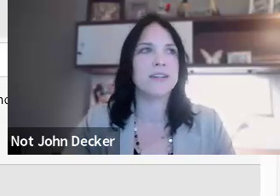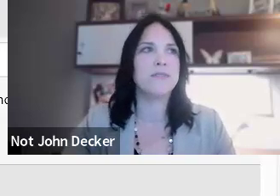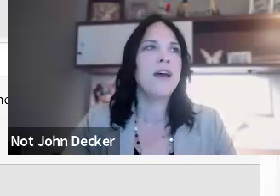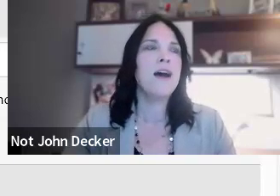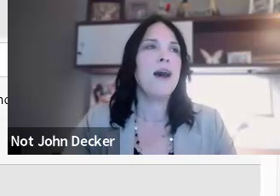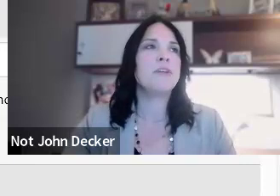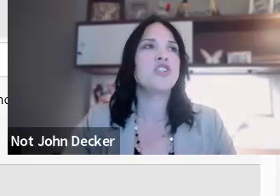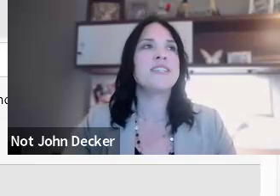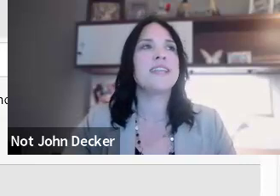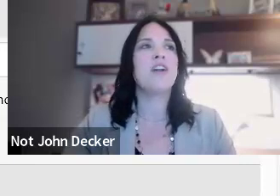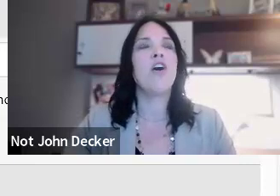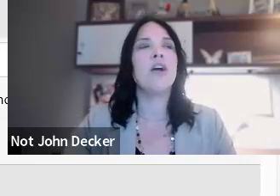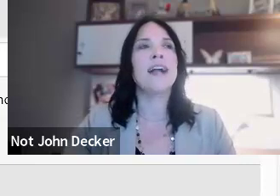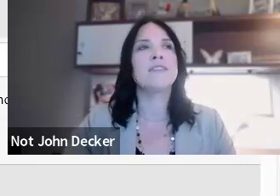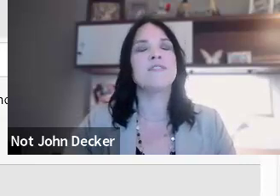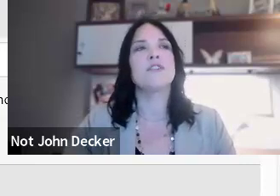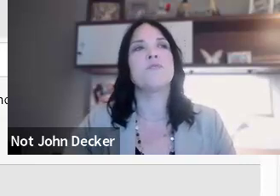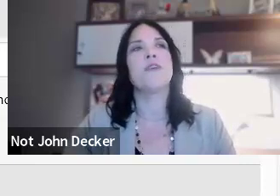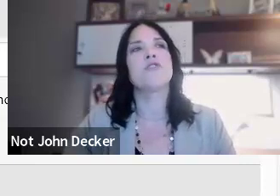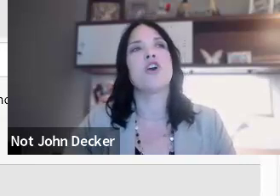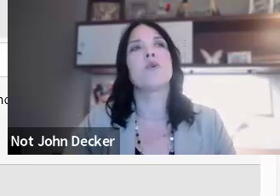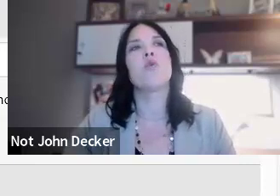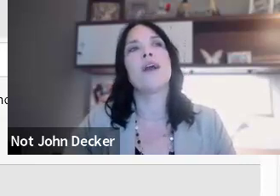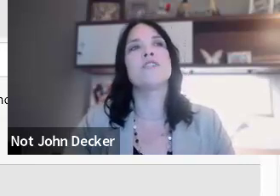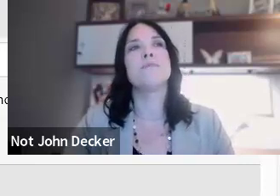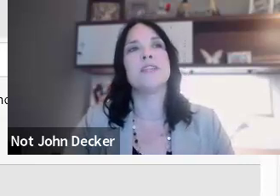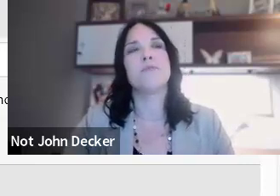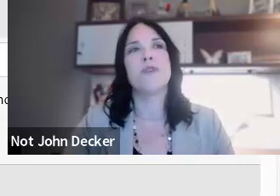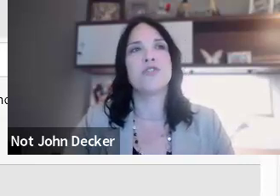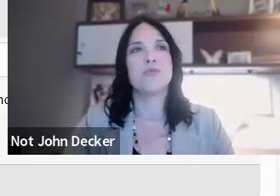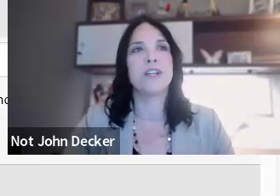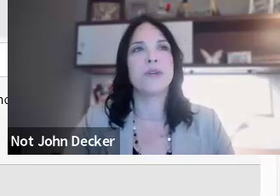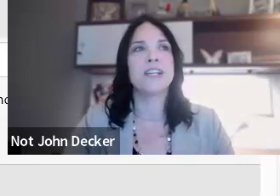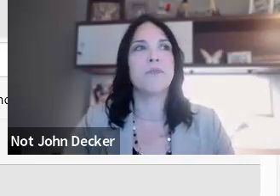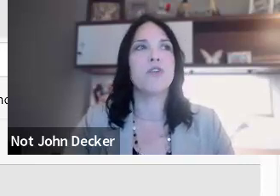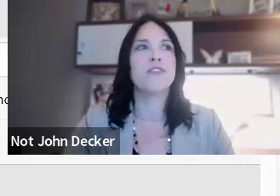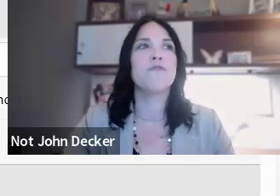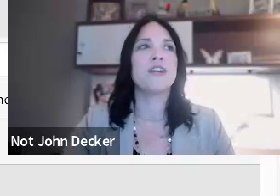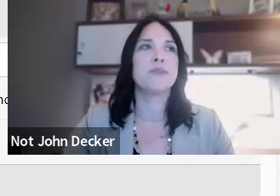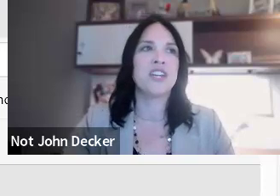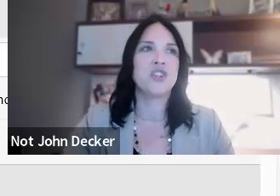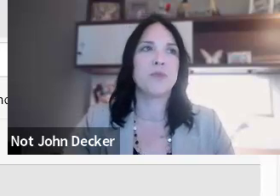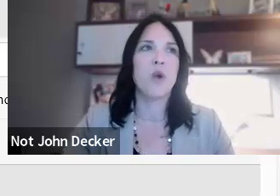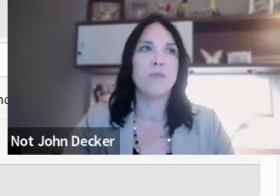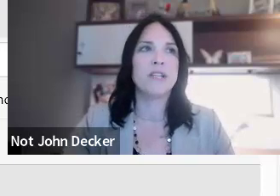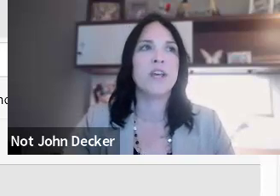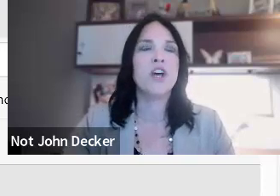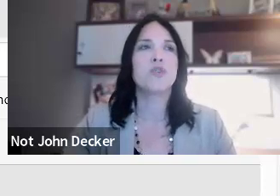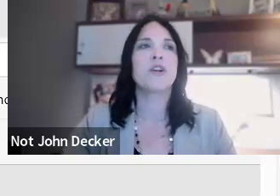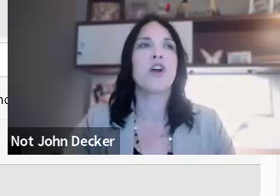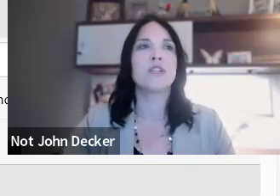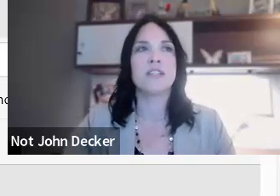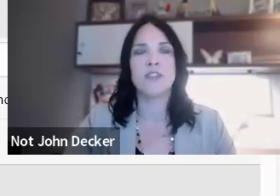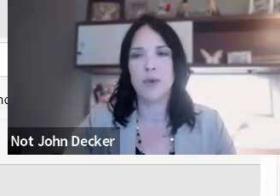was in the directive. And it's just saying that all active service providers are required to be in the provider directory as part of their vendorization